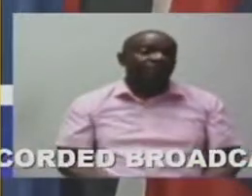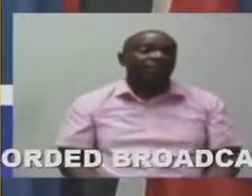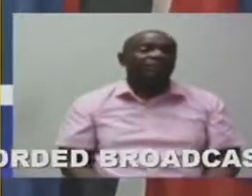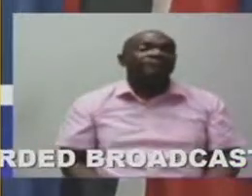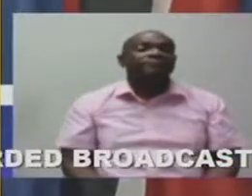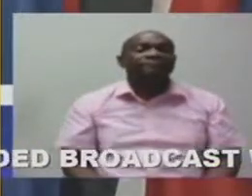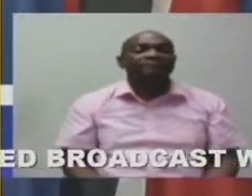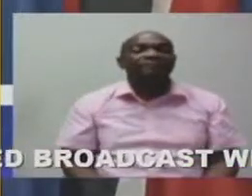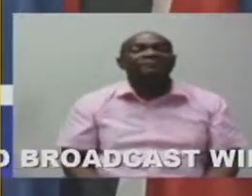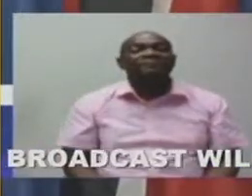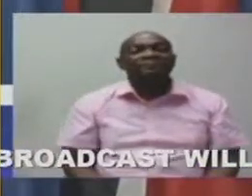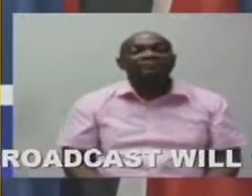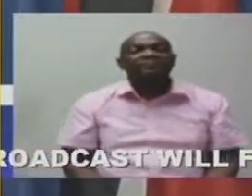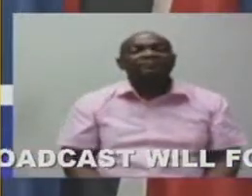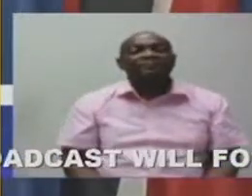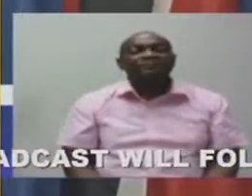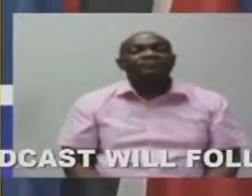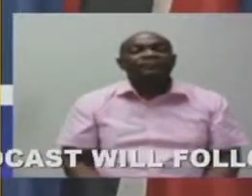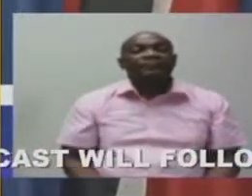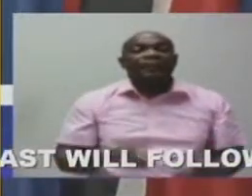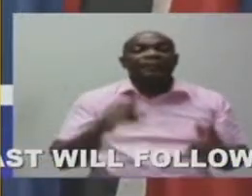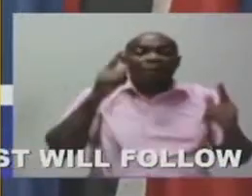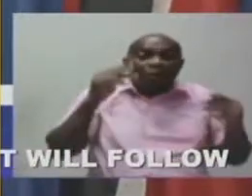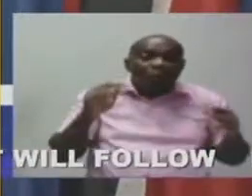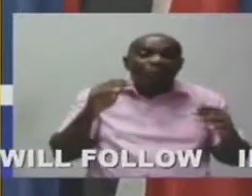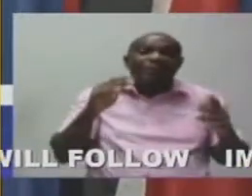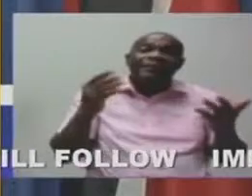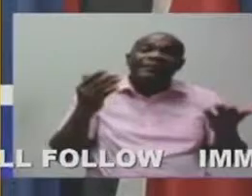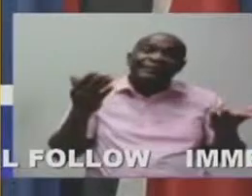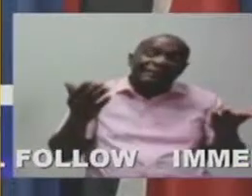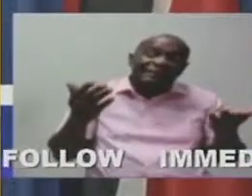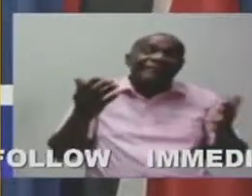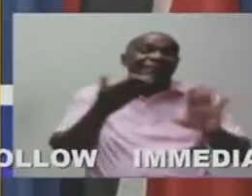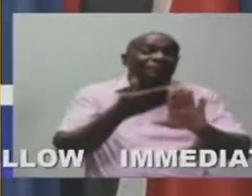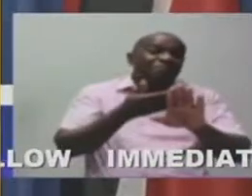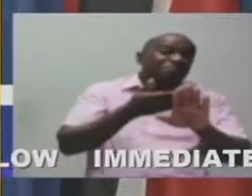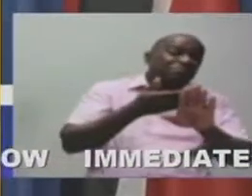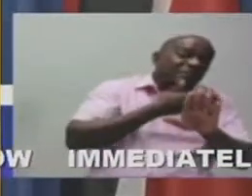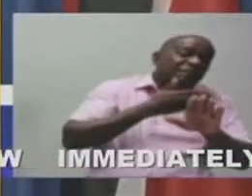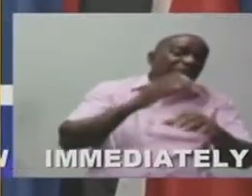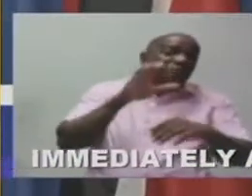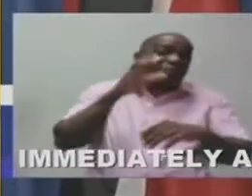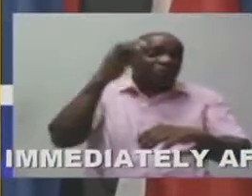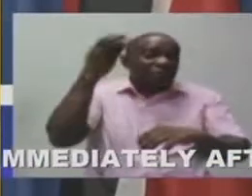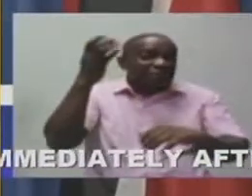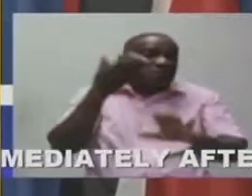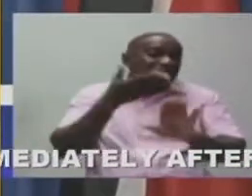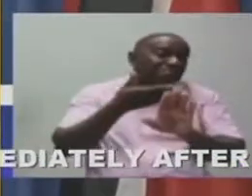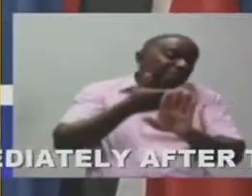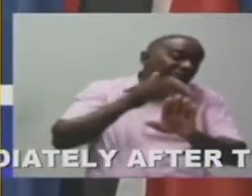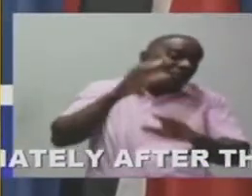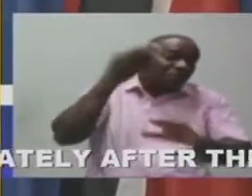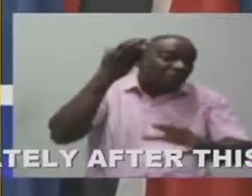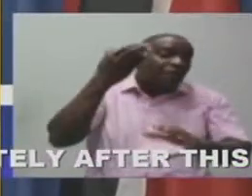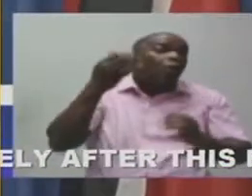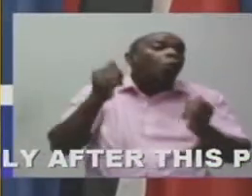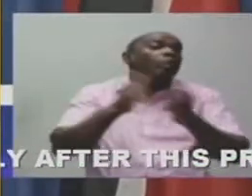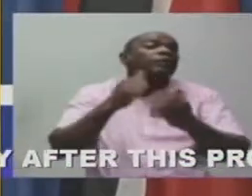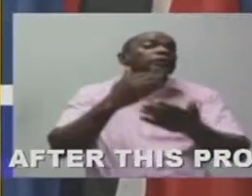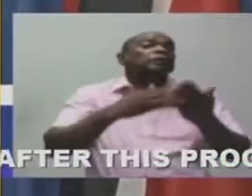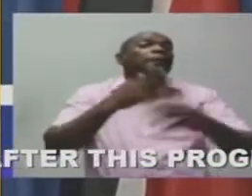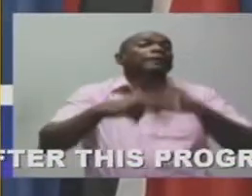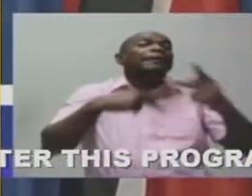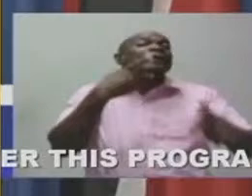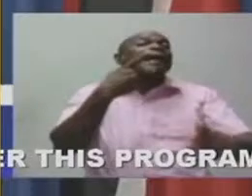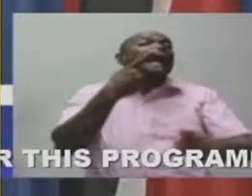before Christmas, we should be able to go back into the beach environment with some kind of restrictions. In fact, well before Christmas, I